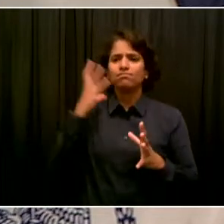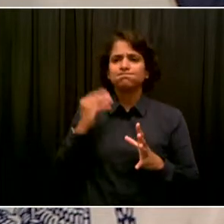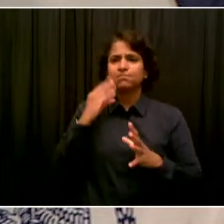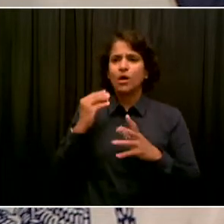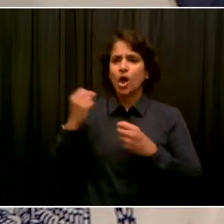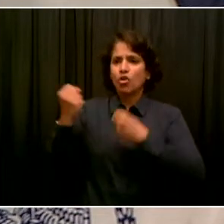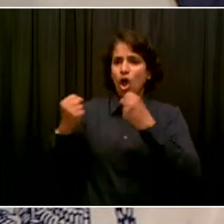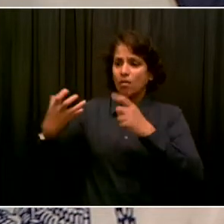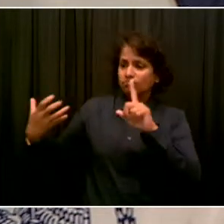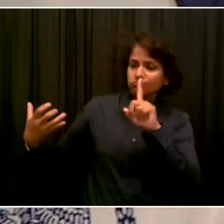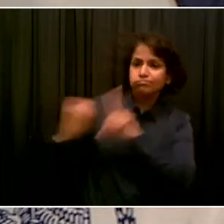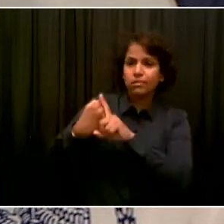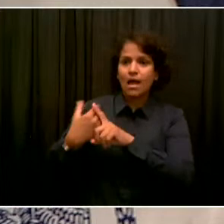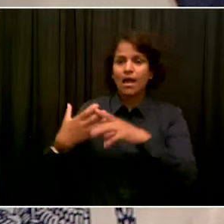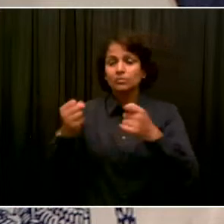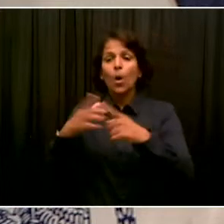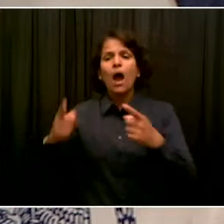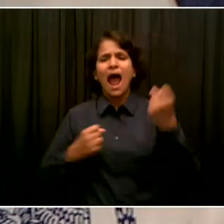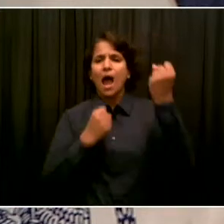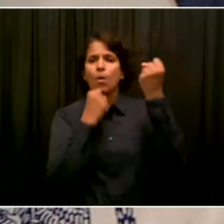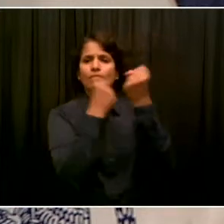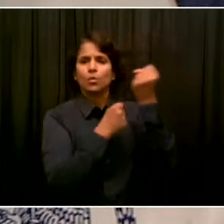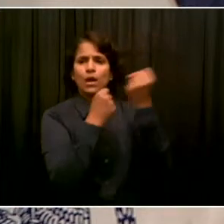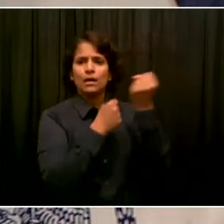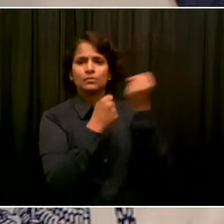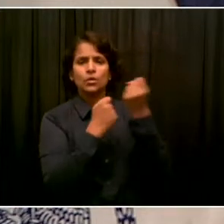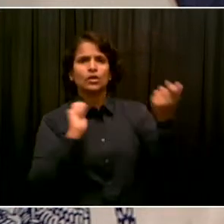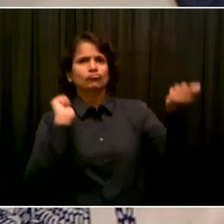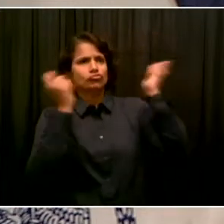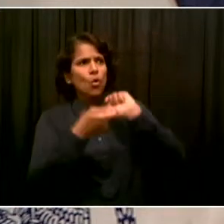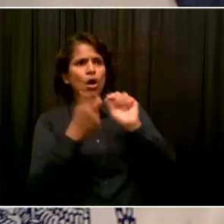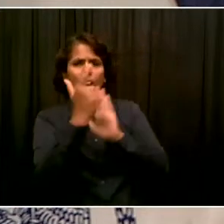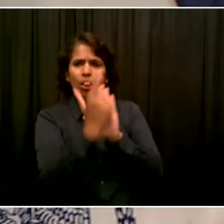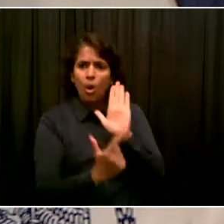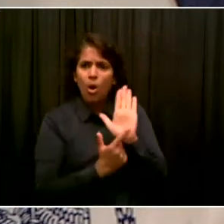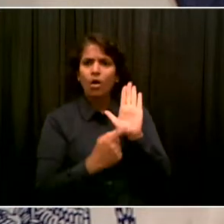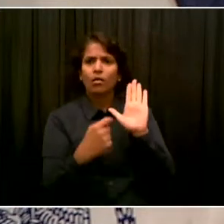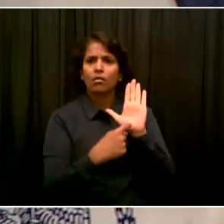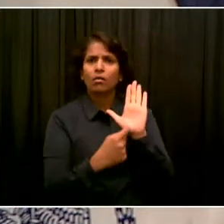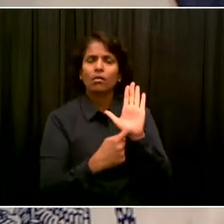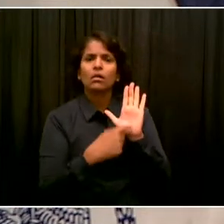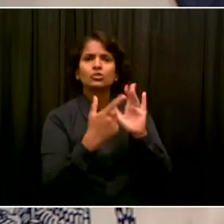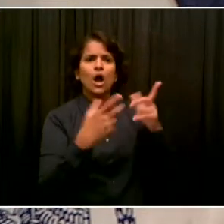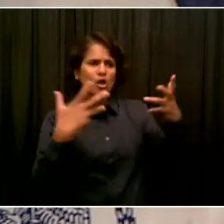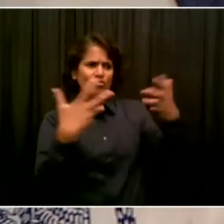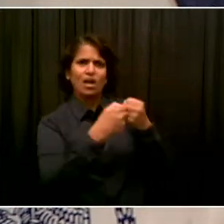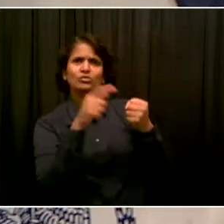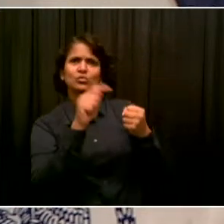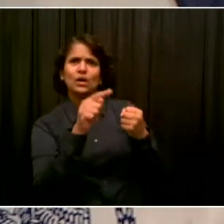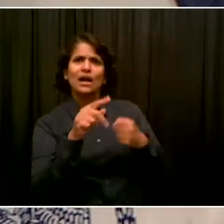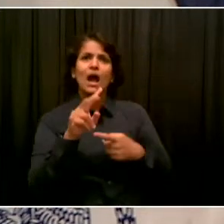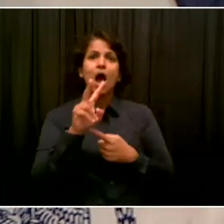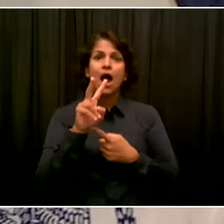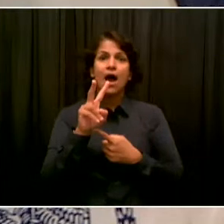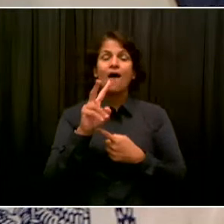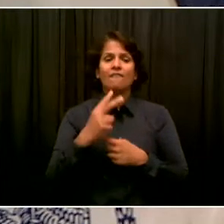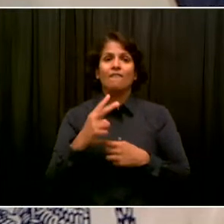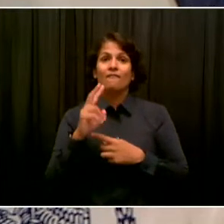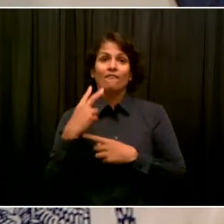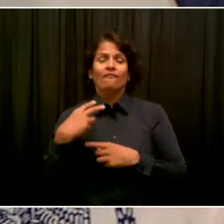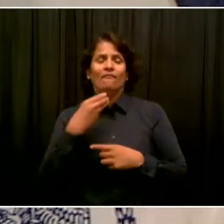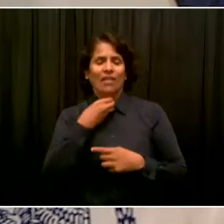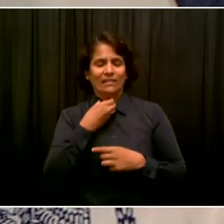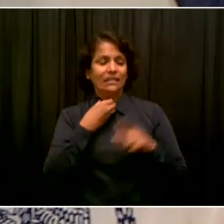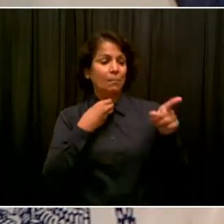is pivotal. We have got to get the bigger commitment from the state government and the federal government to the Vision Zero type